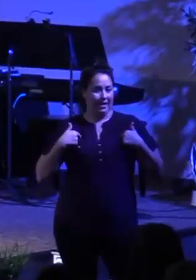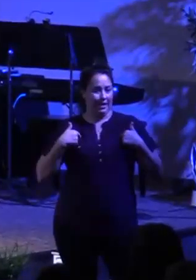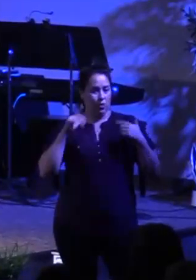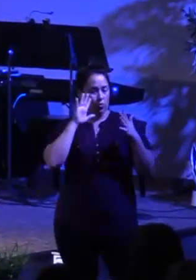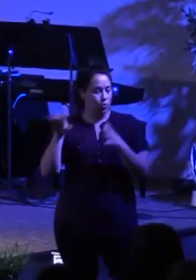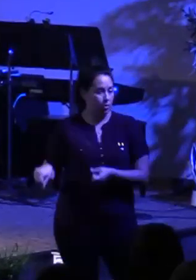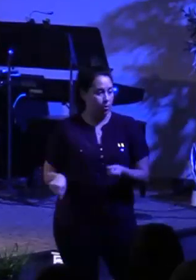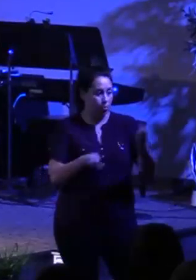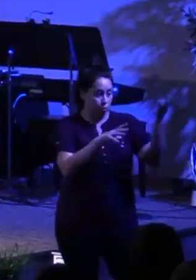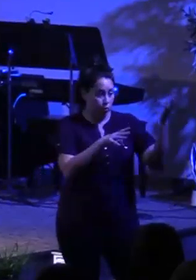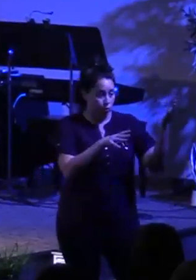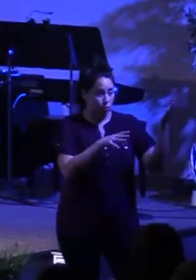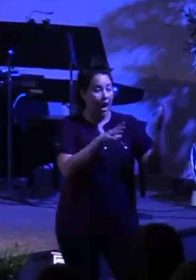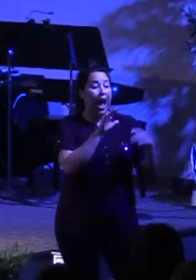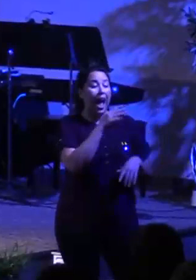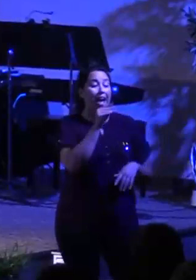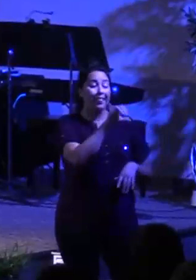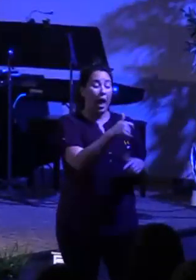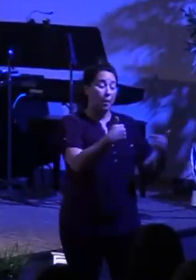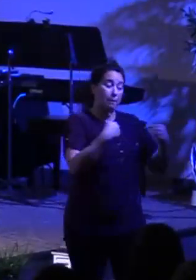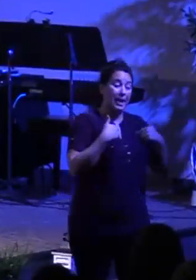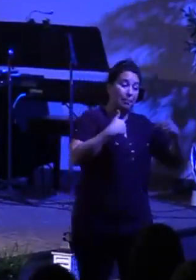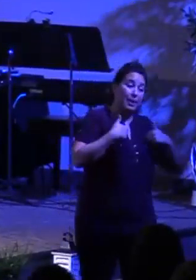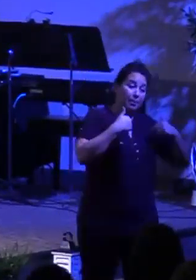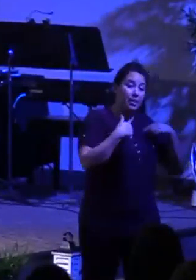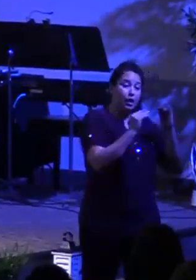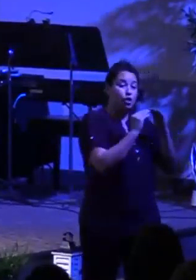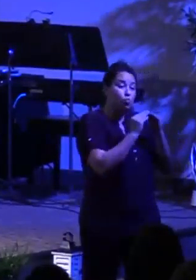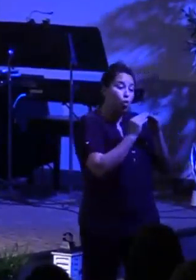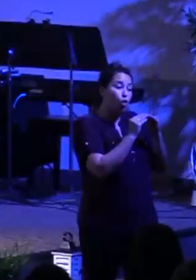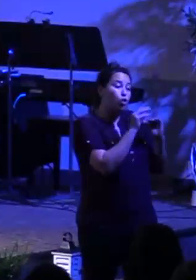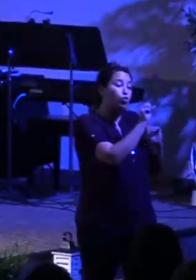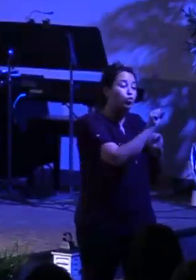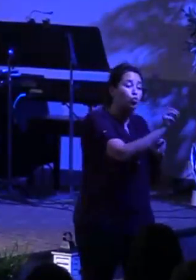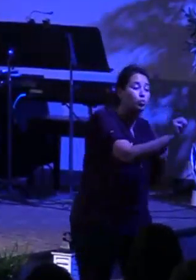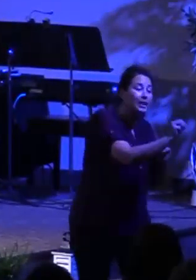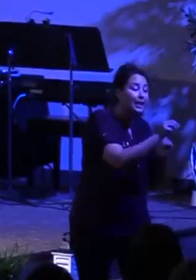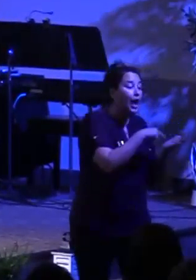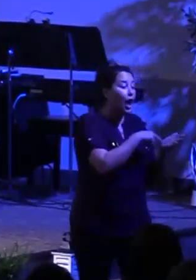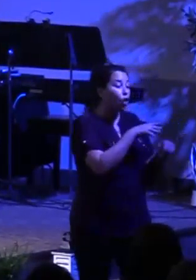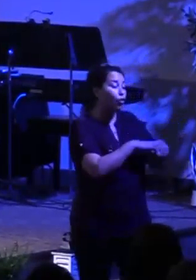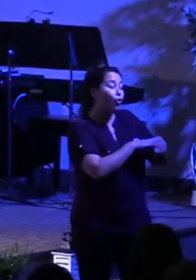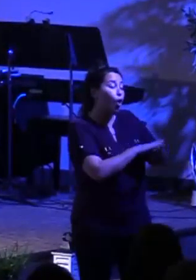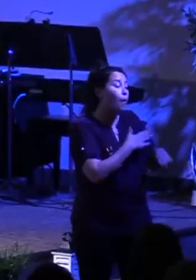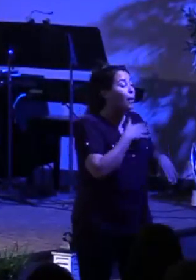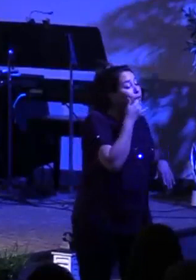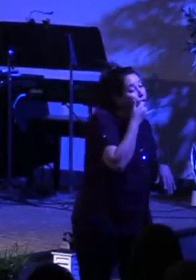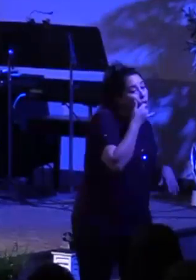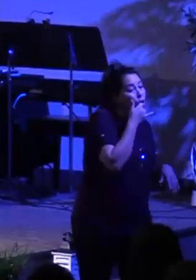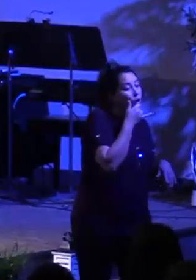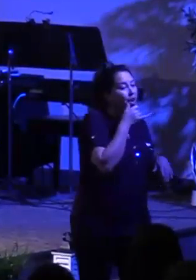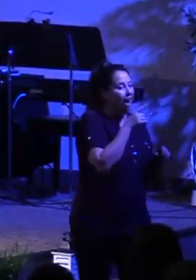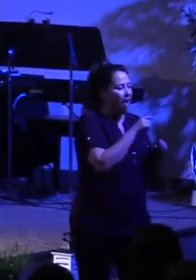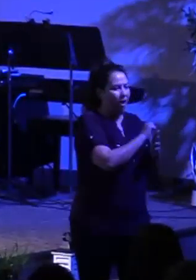to be, which actually is accelerated by social media and the notifications on your phones, or everything that is sort of enhancing those